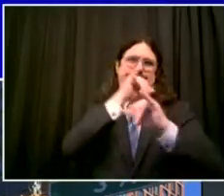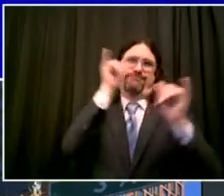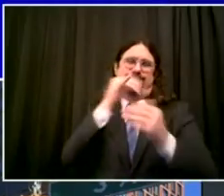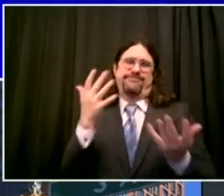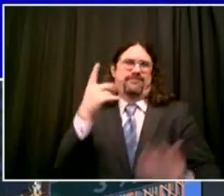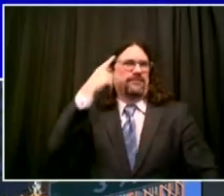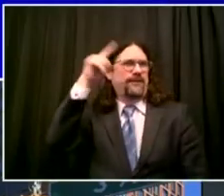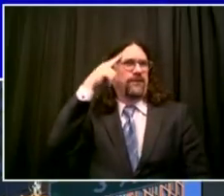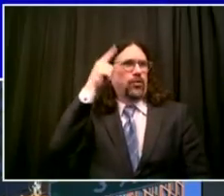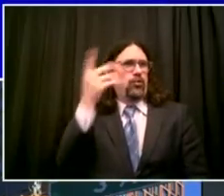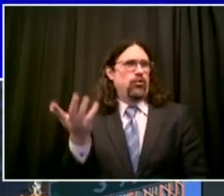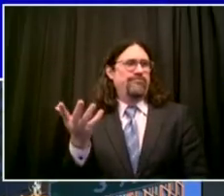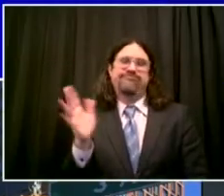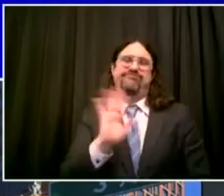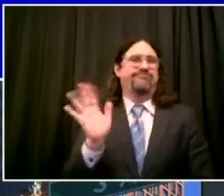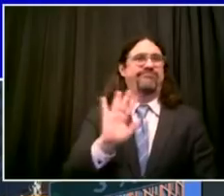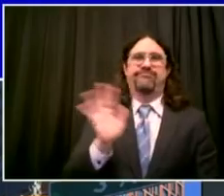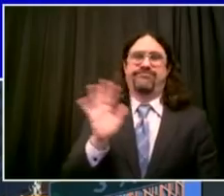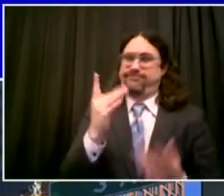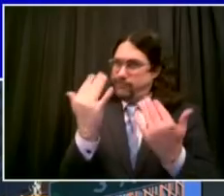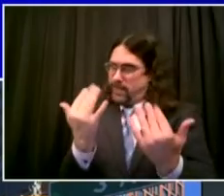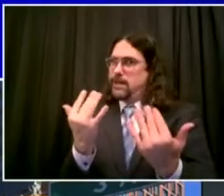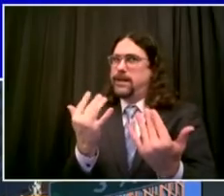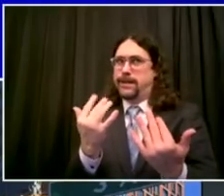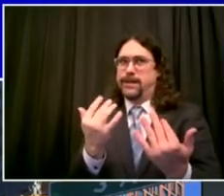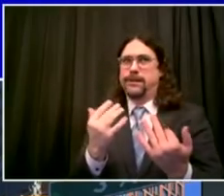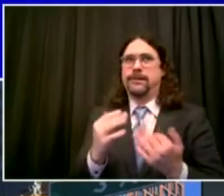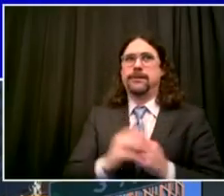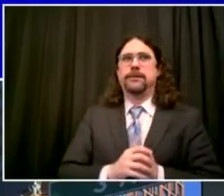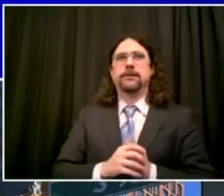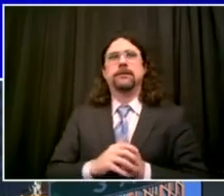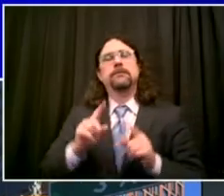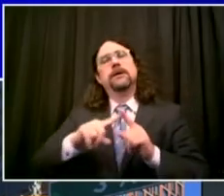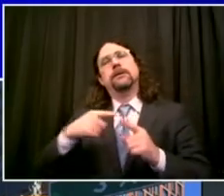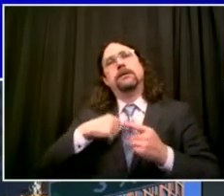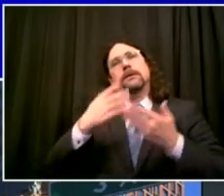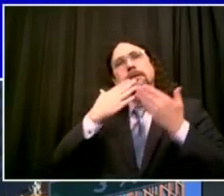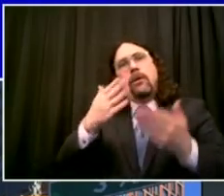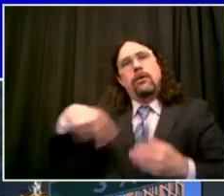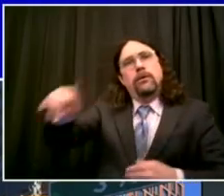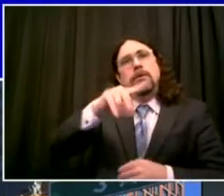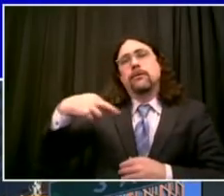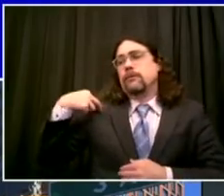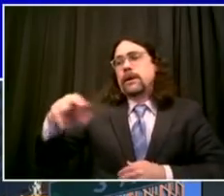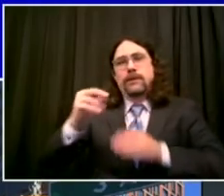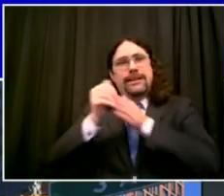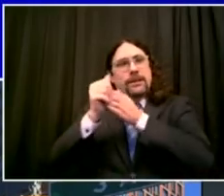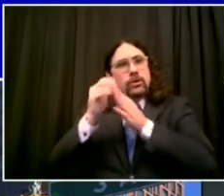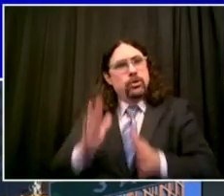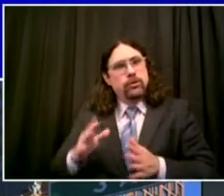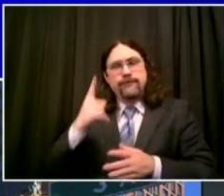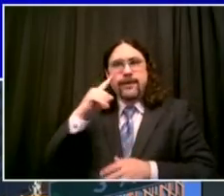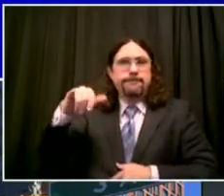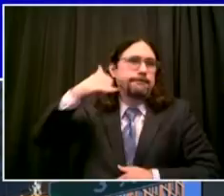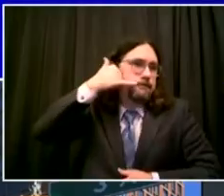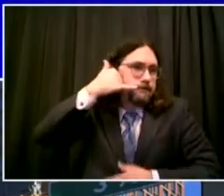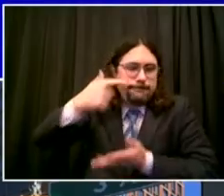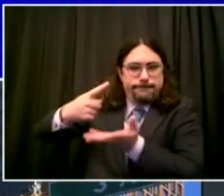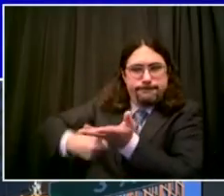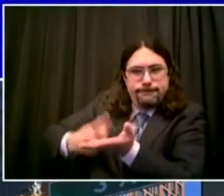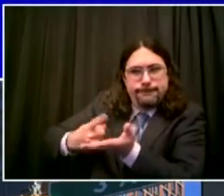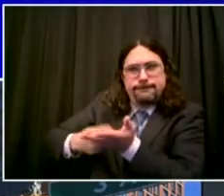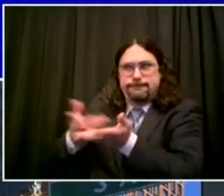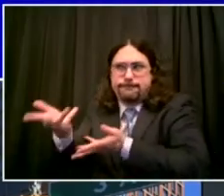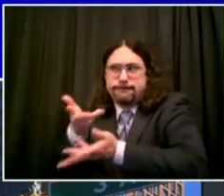leaders. We're going to keep communicating constantly. We're going to look for every opportunity to support your efforts to restart the right